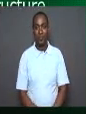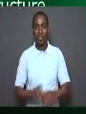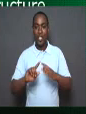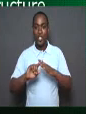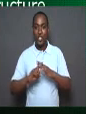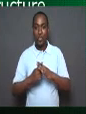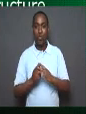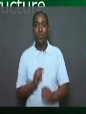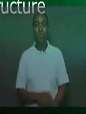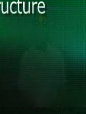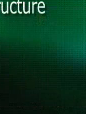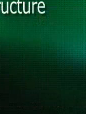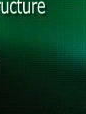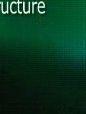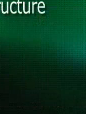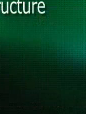Begin.